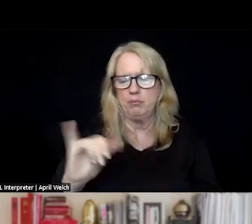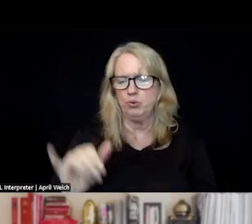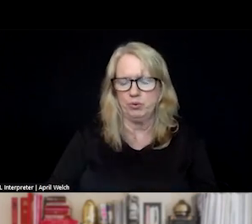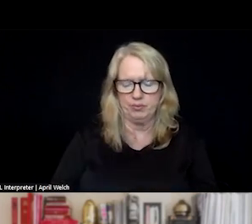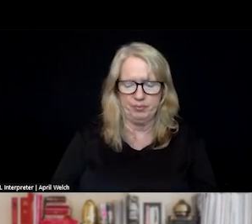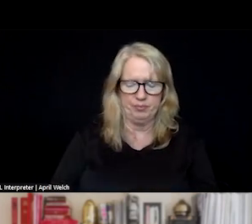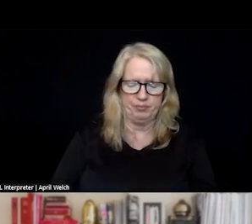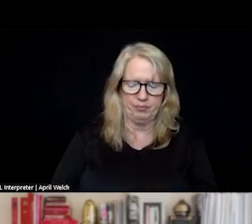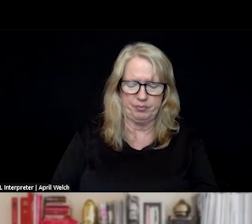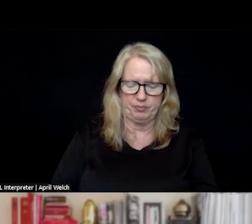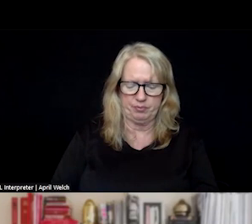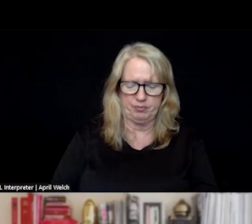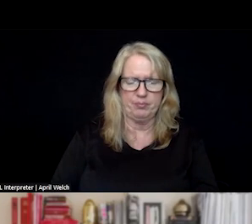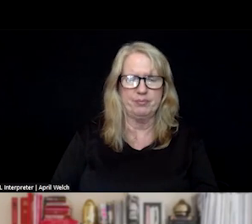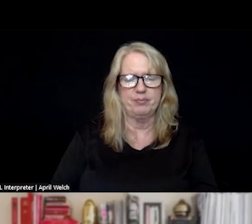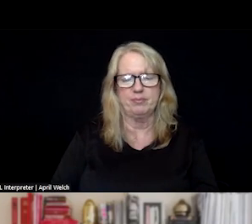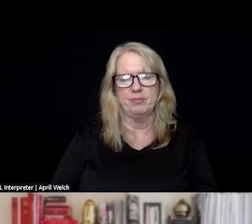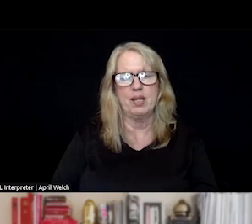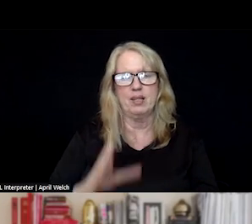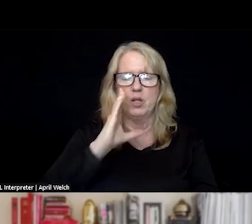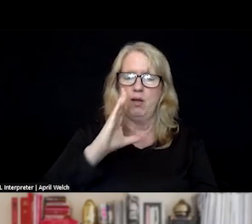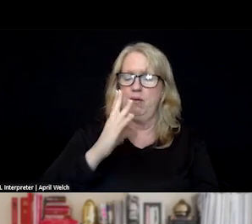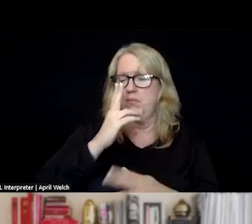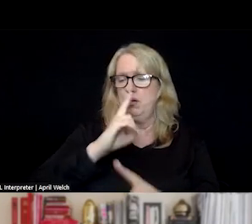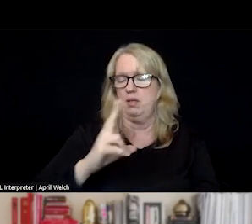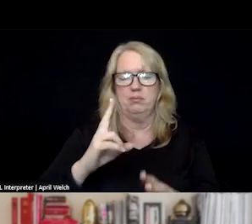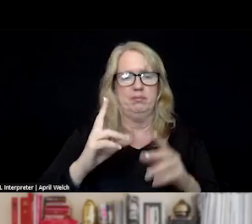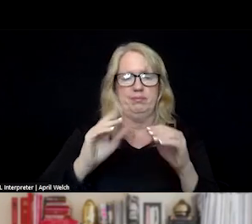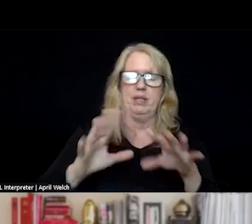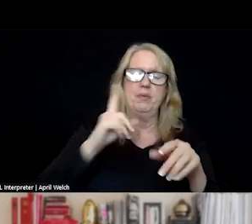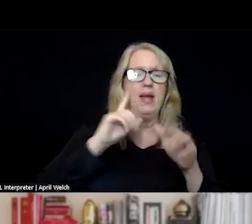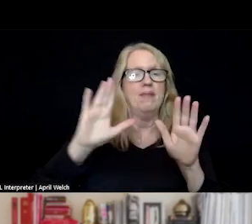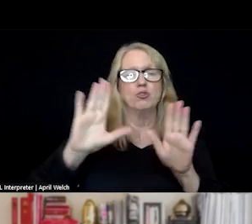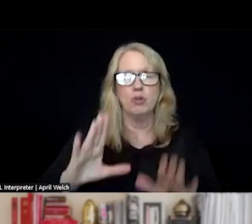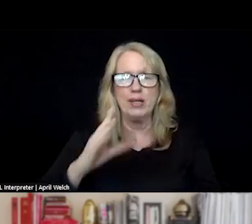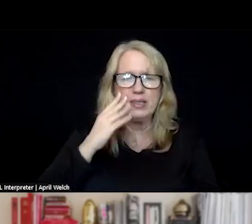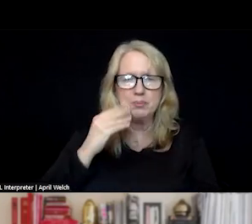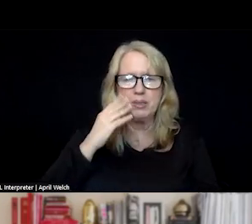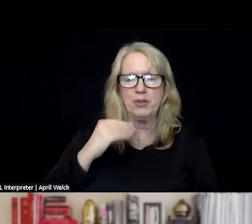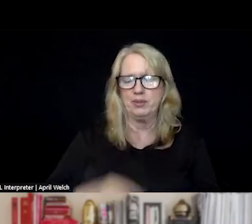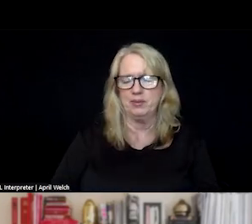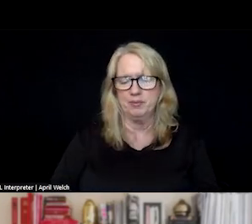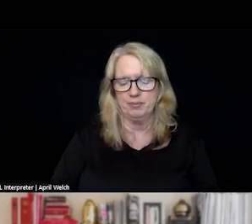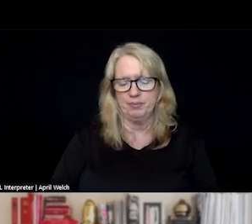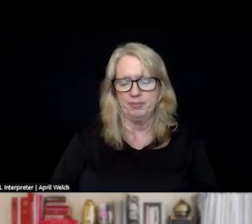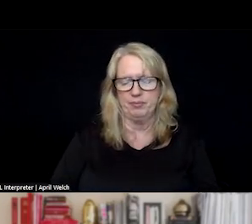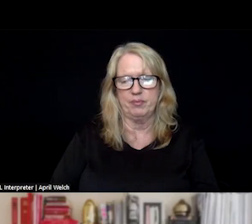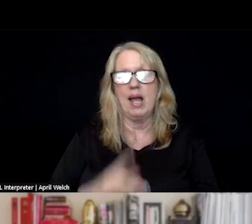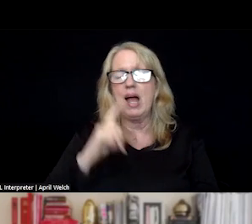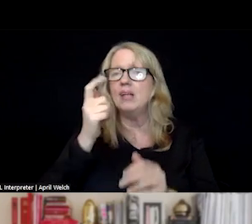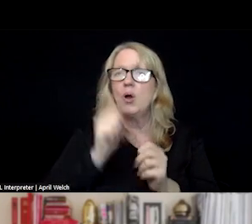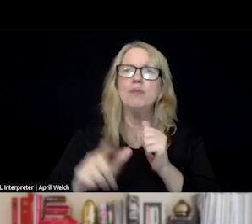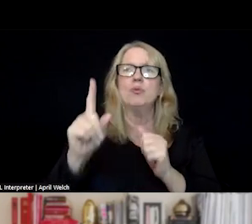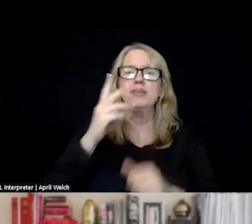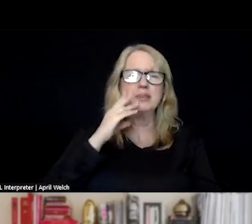I'm honored to spread the word and to have such a great experience. And I know everybody's experience is different.